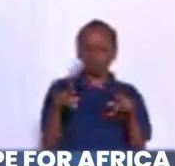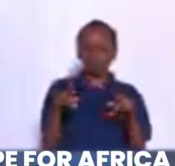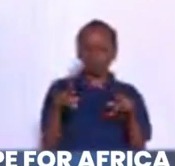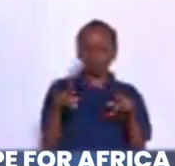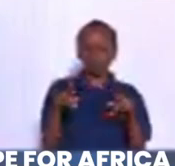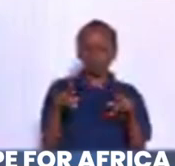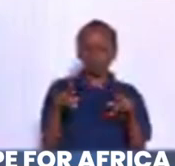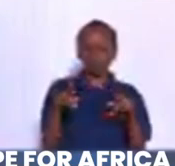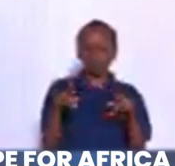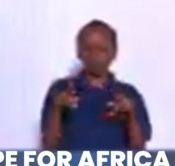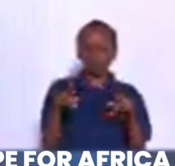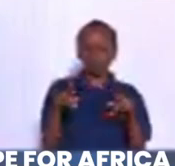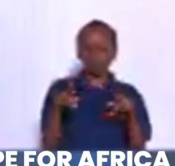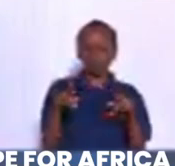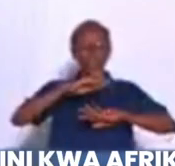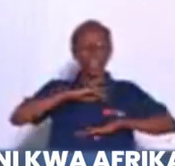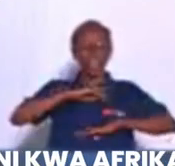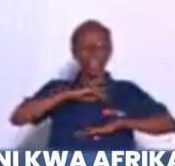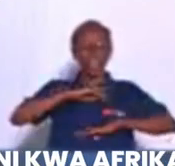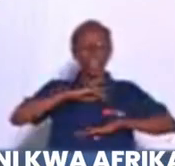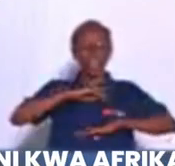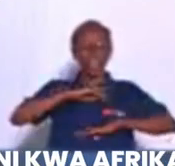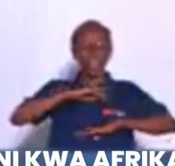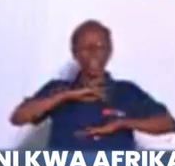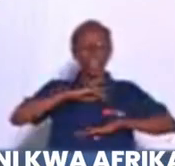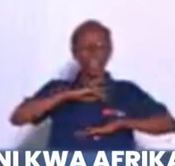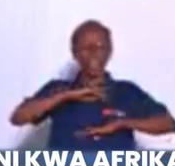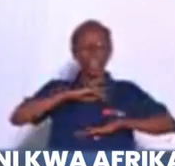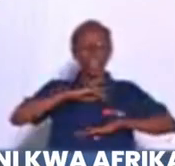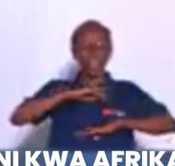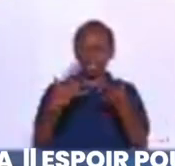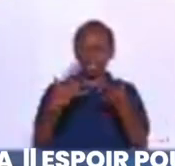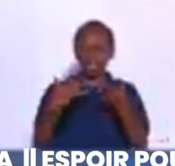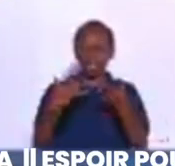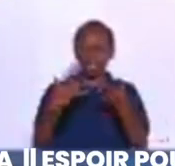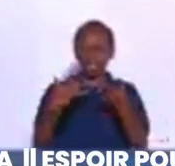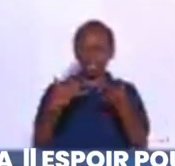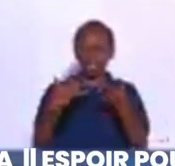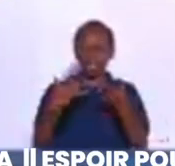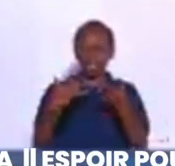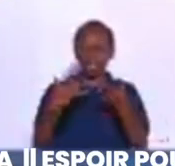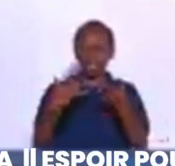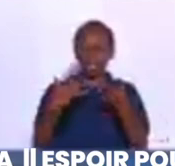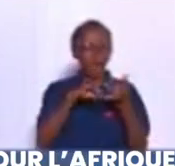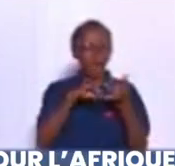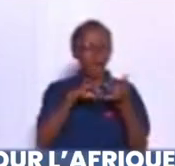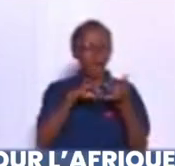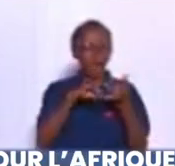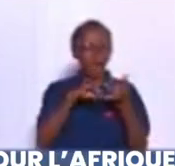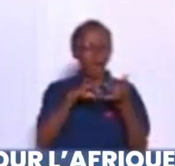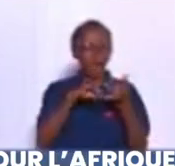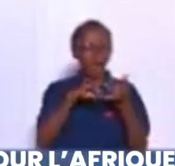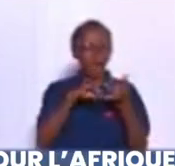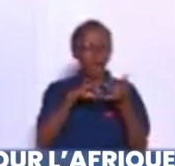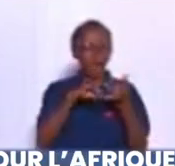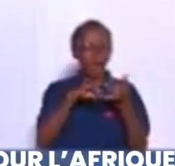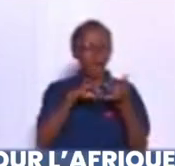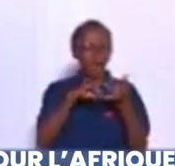not have enough knowledge on how to solve marital problems. We